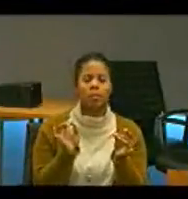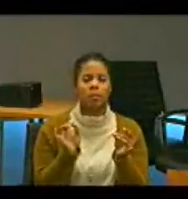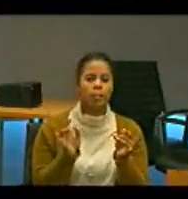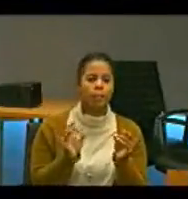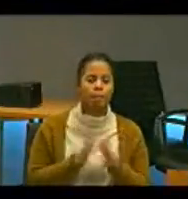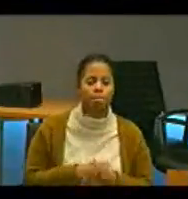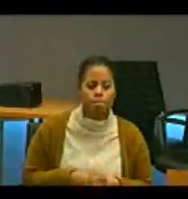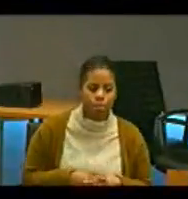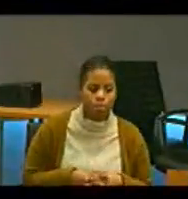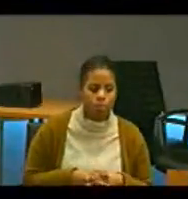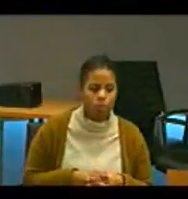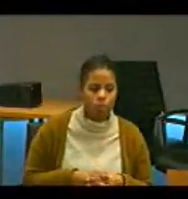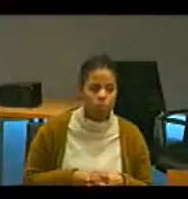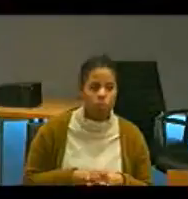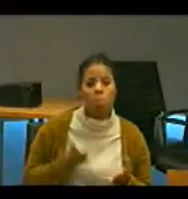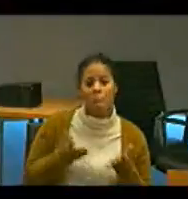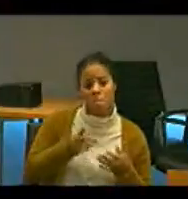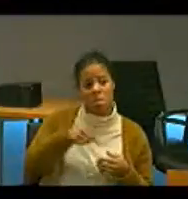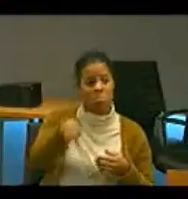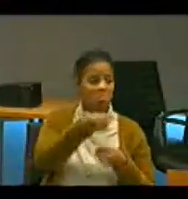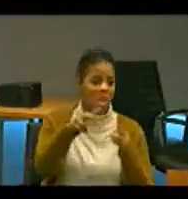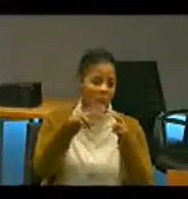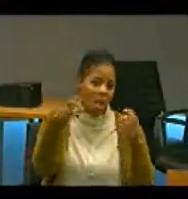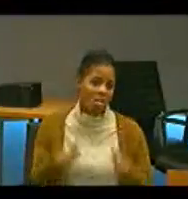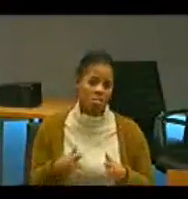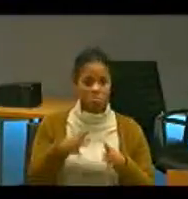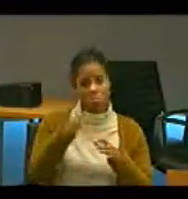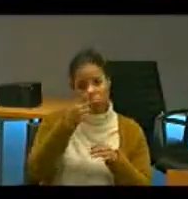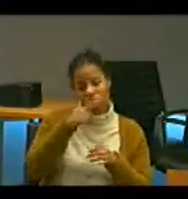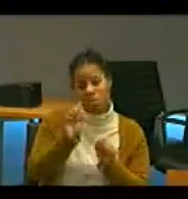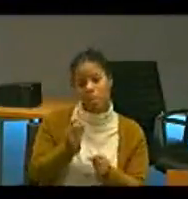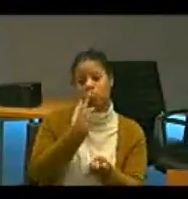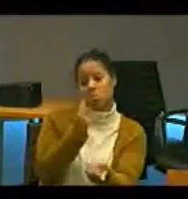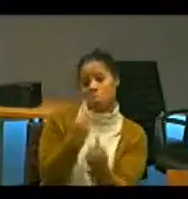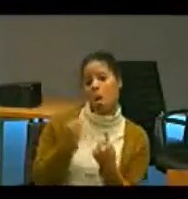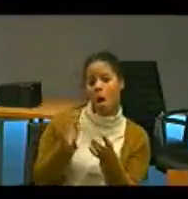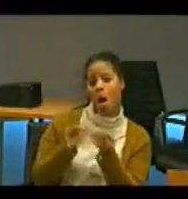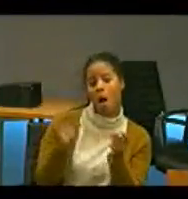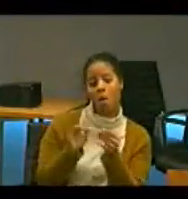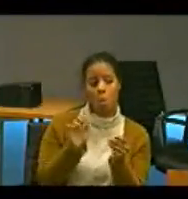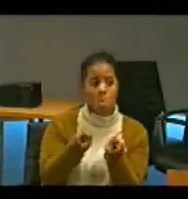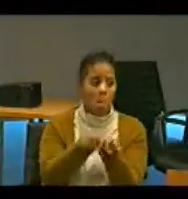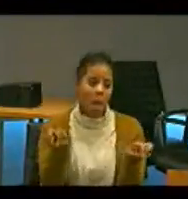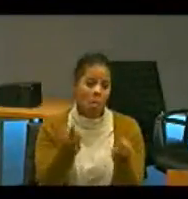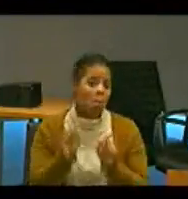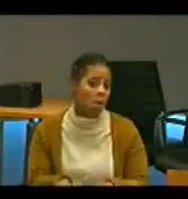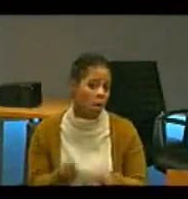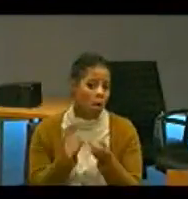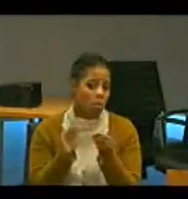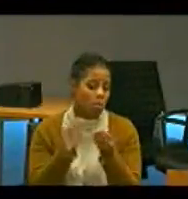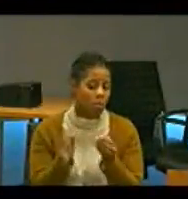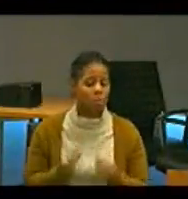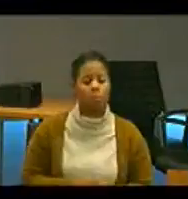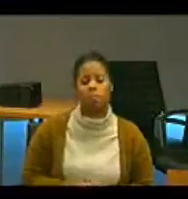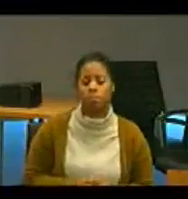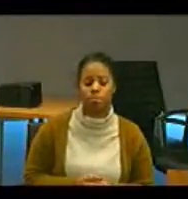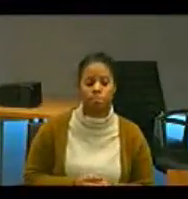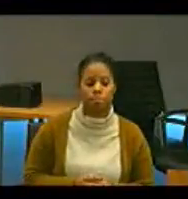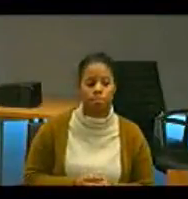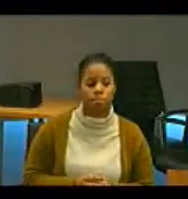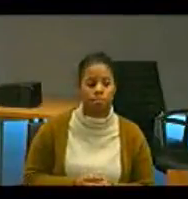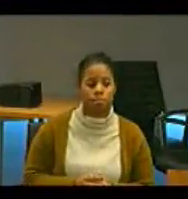panelists can respond, and this may be the same one I asked for each panel, which is it's